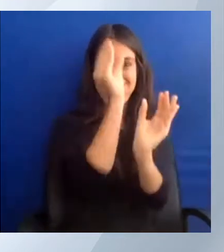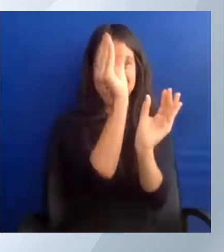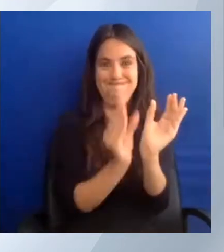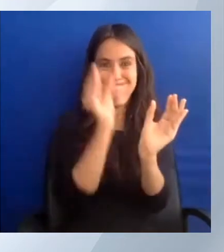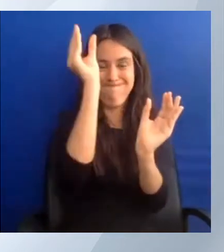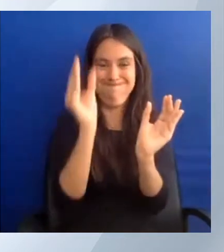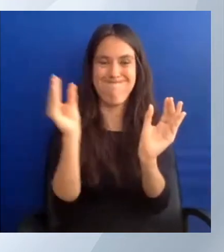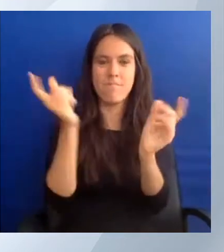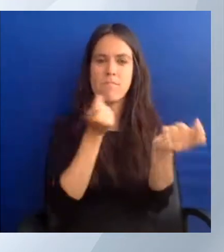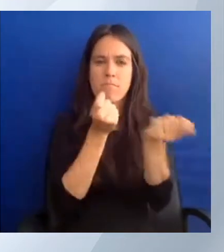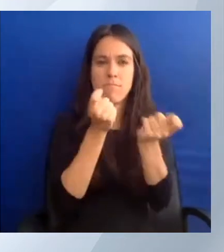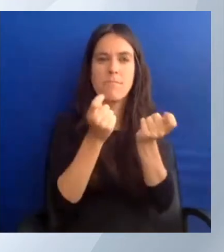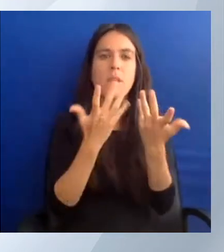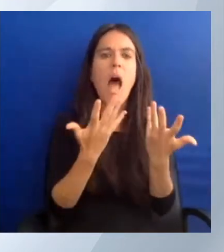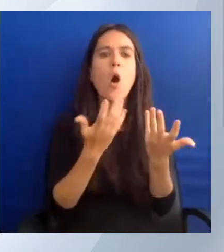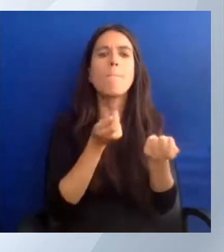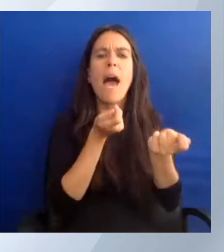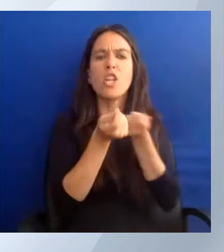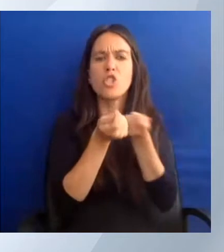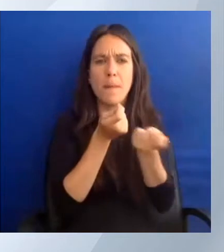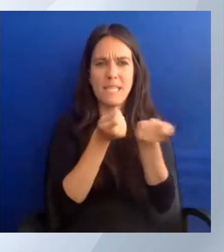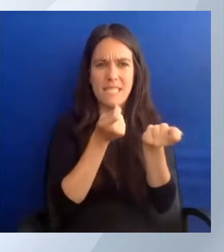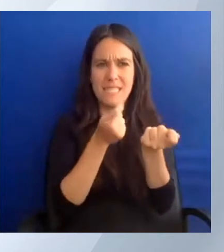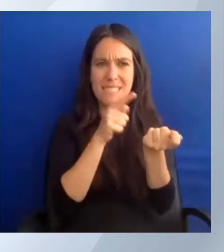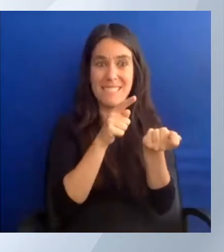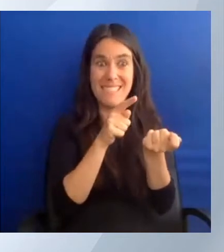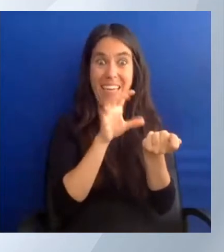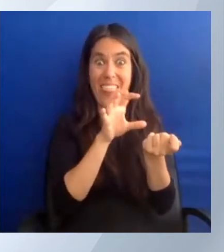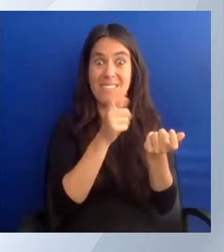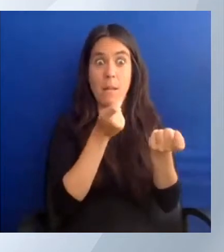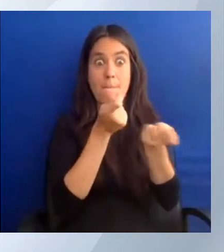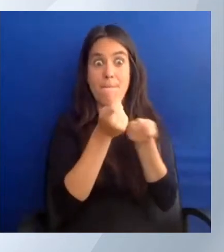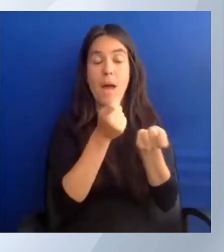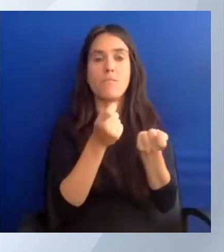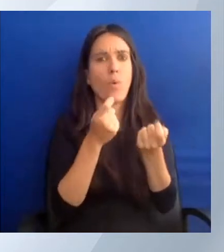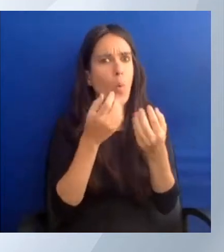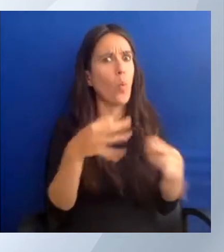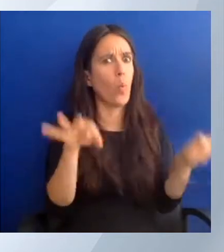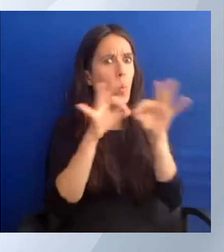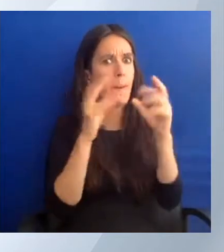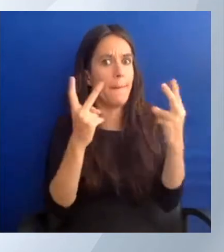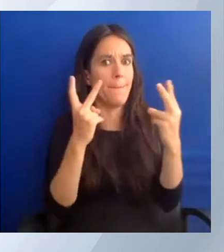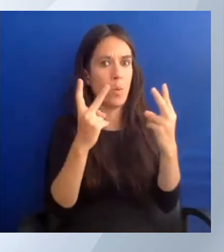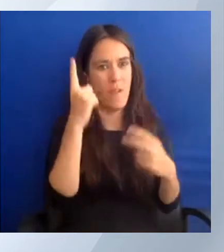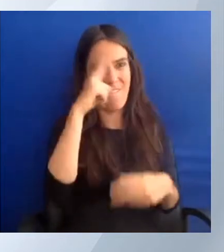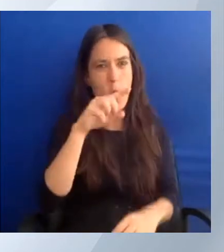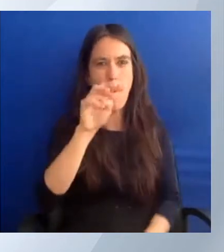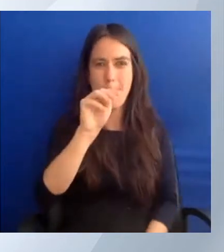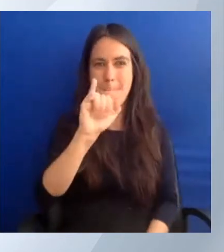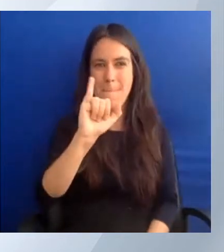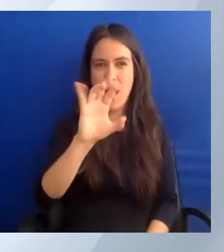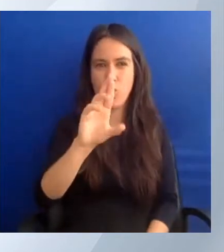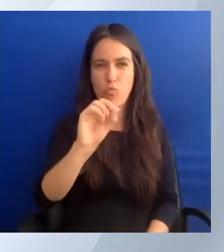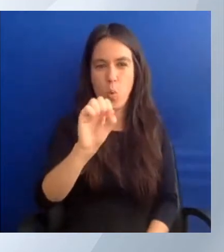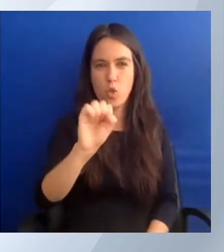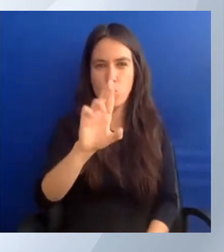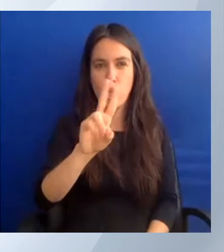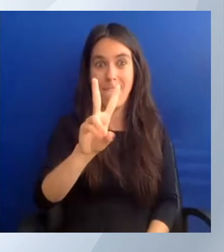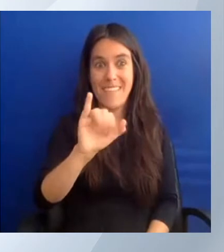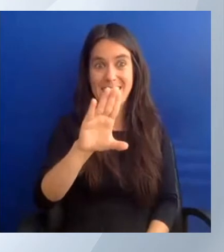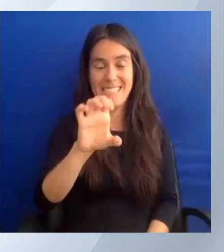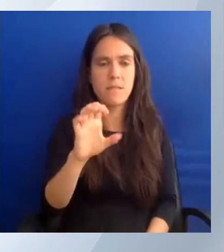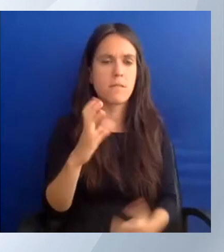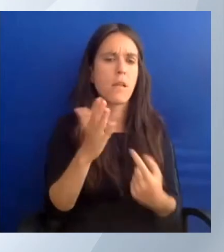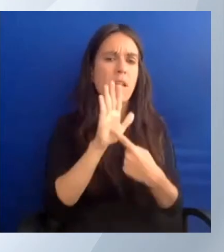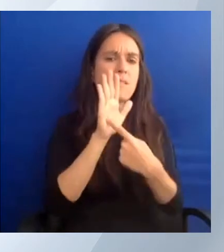management. State management is an important requirement for a microservice. So for example, I